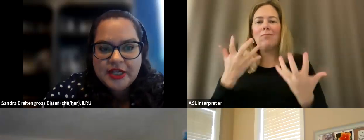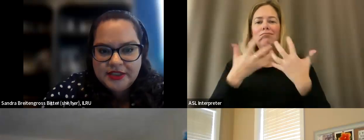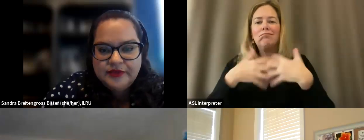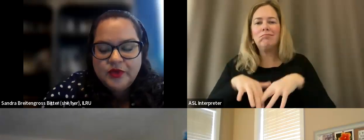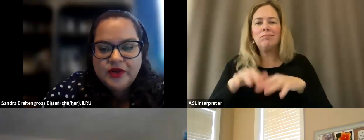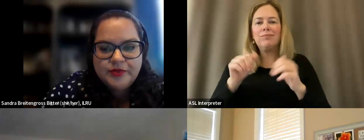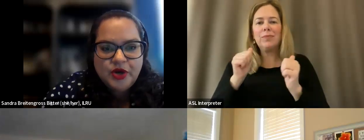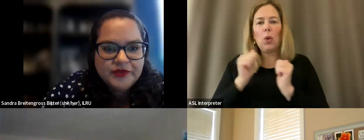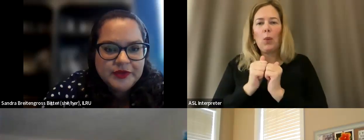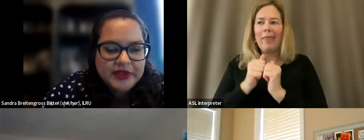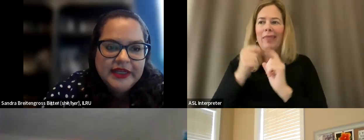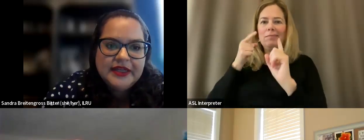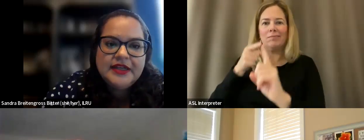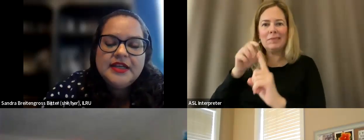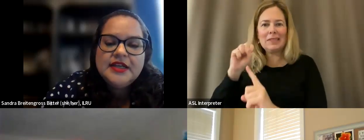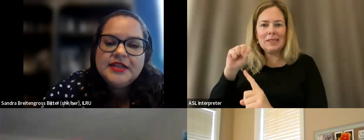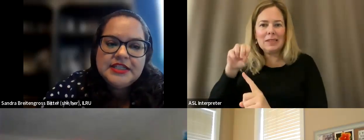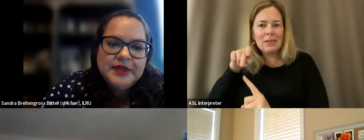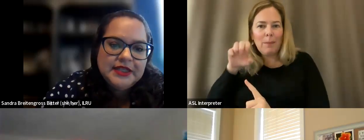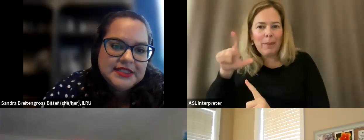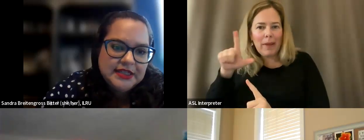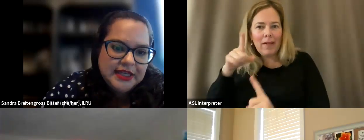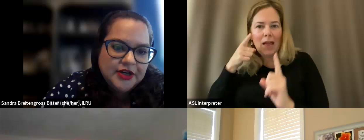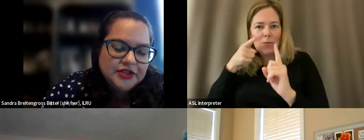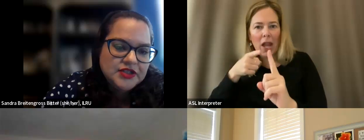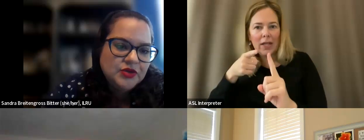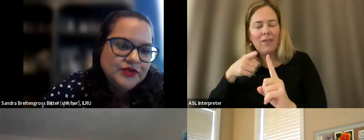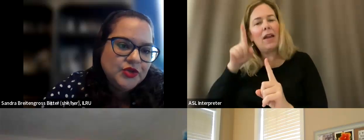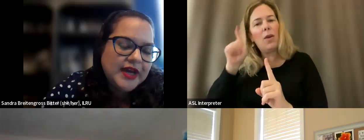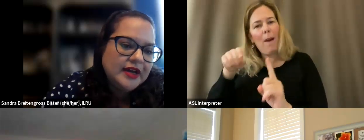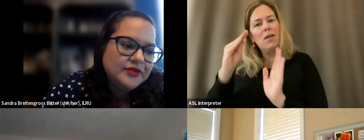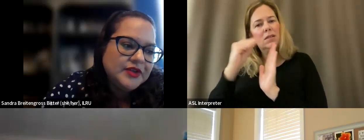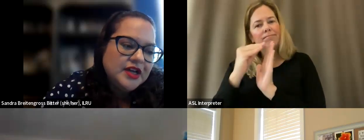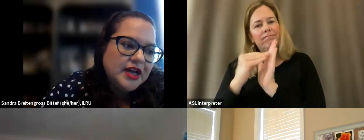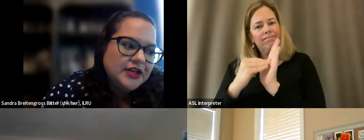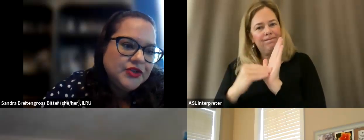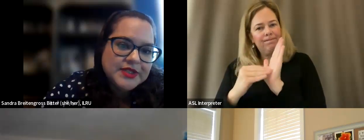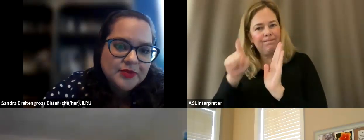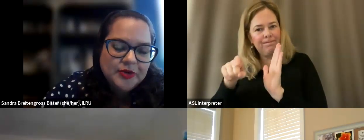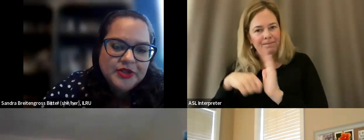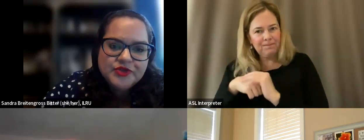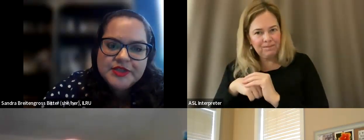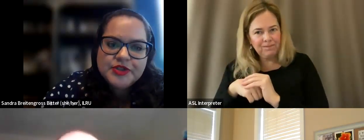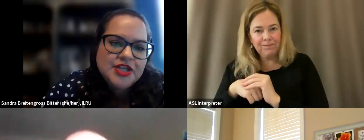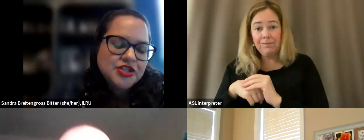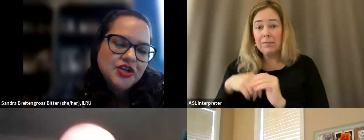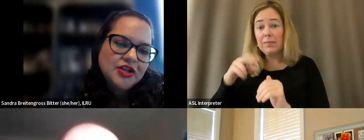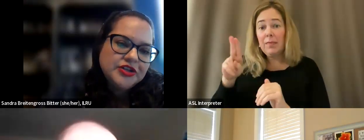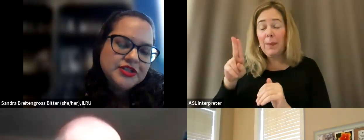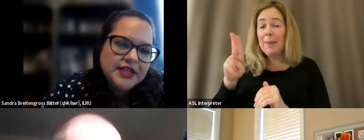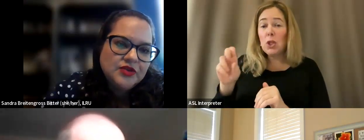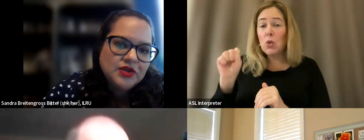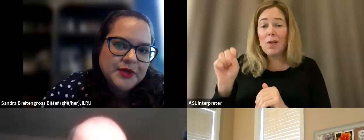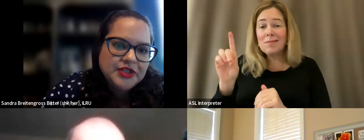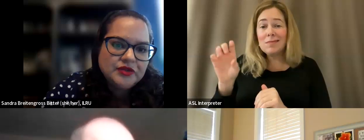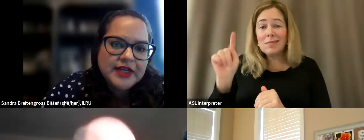SPIL objective or part of the plan, need to be listed there. So if you have U.S. Department of Transportation